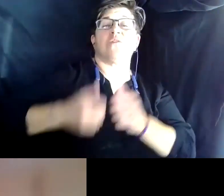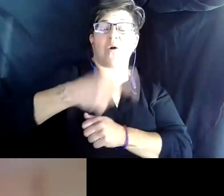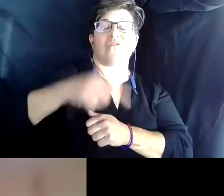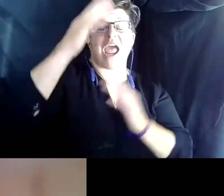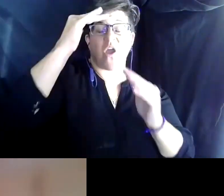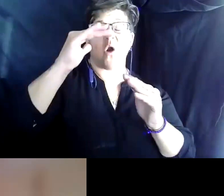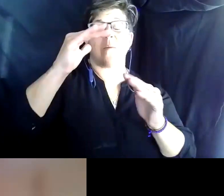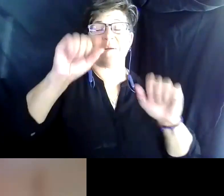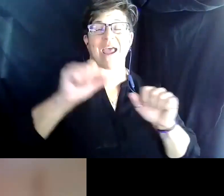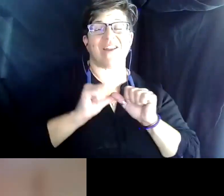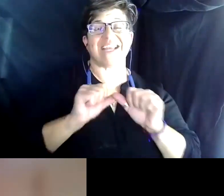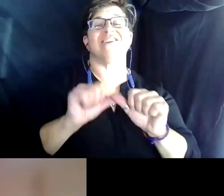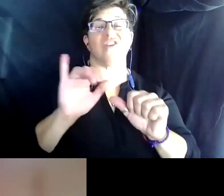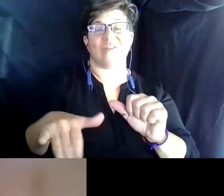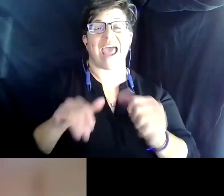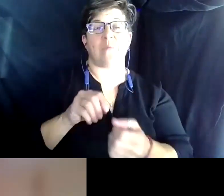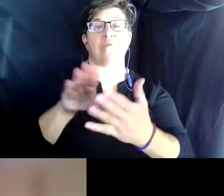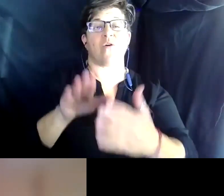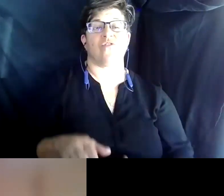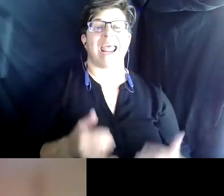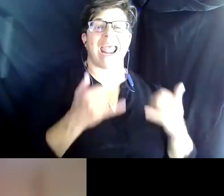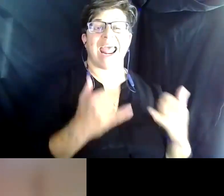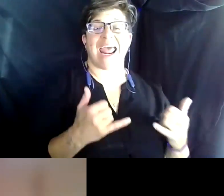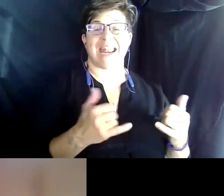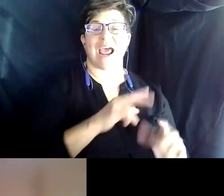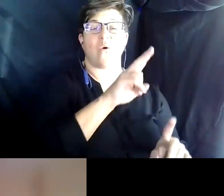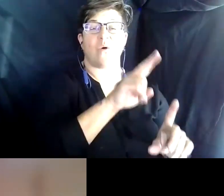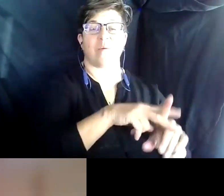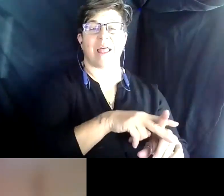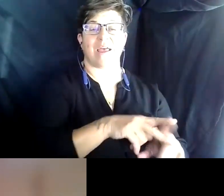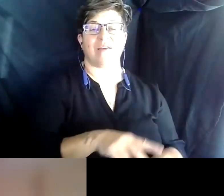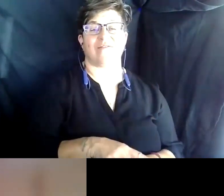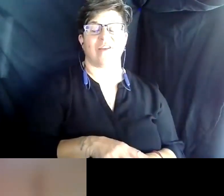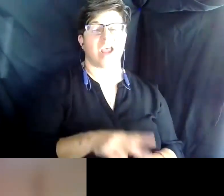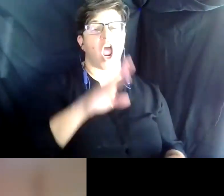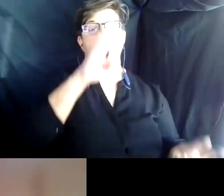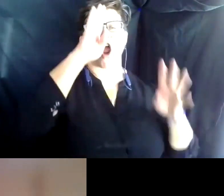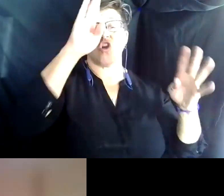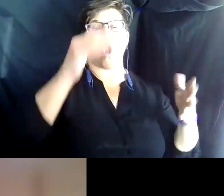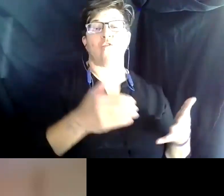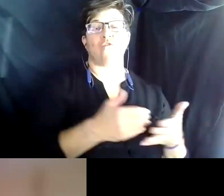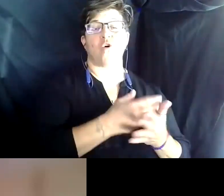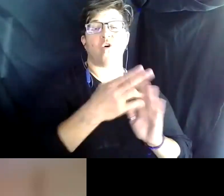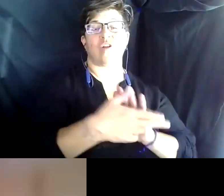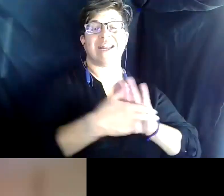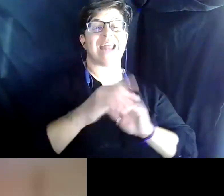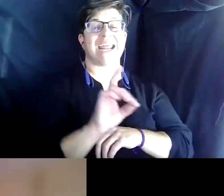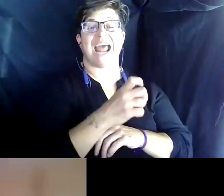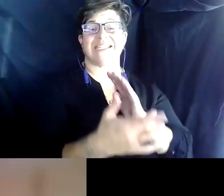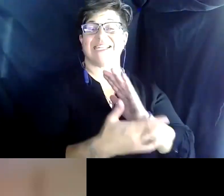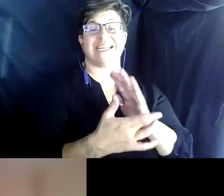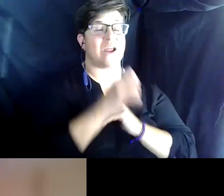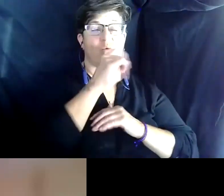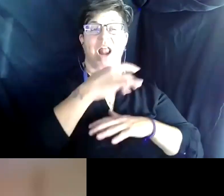that. And we also apply nowadays novel diagnostic techniques that were not actually